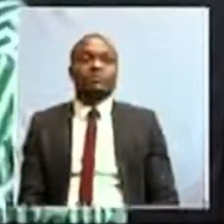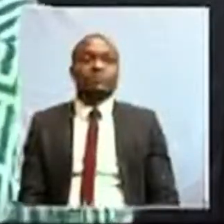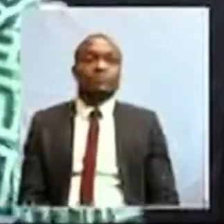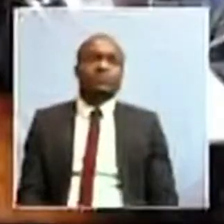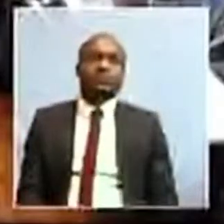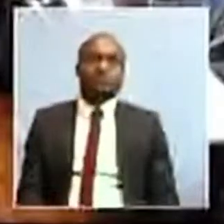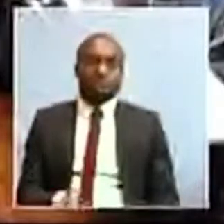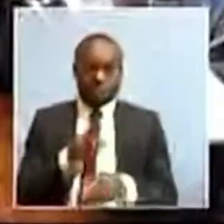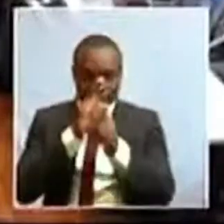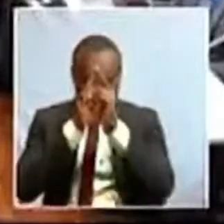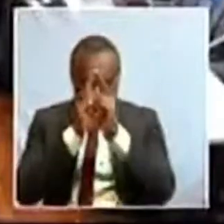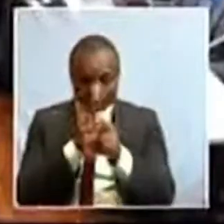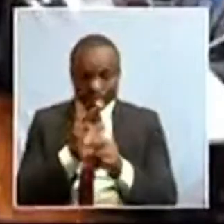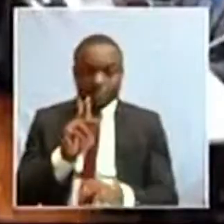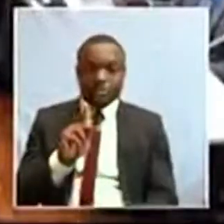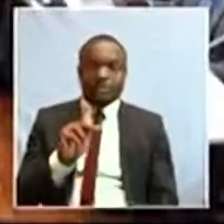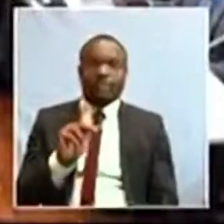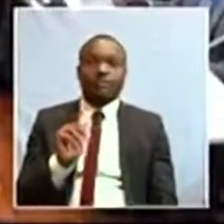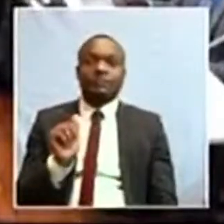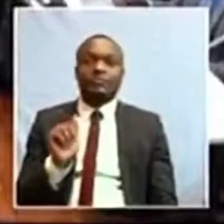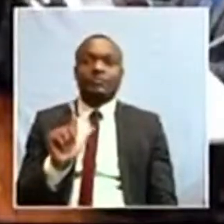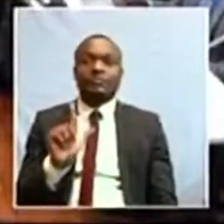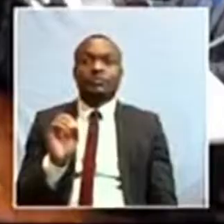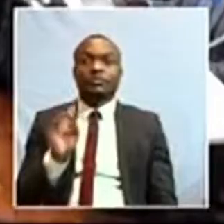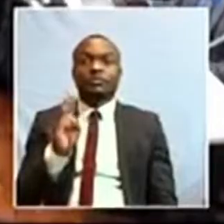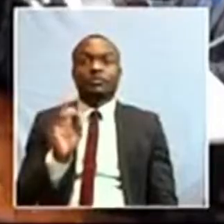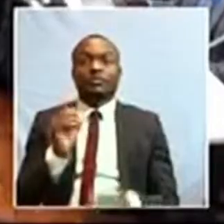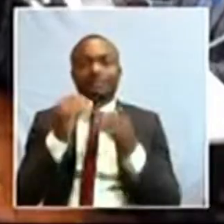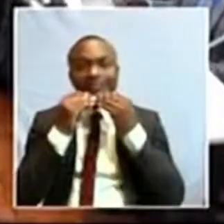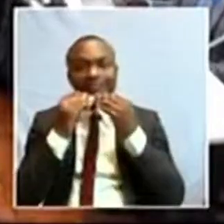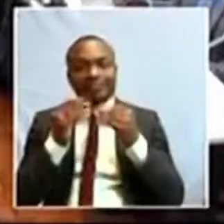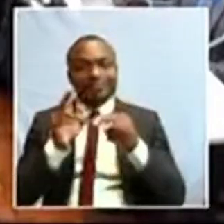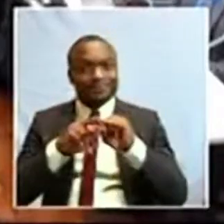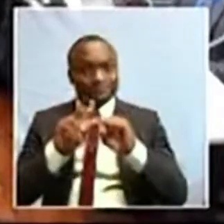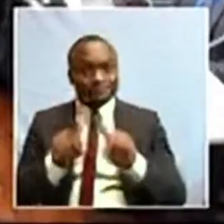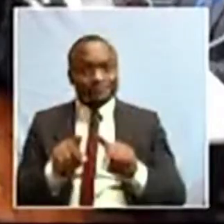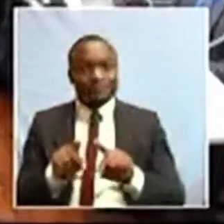Yes, Honorable Kalo. Thank you very much, Chair.